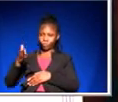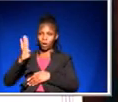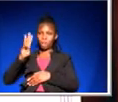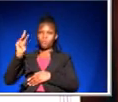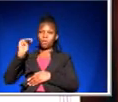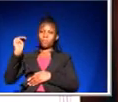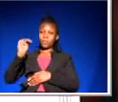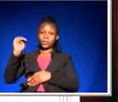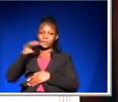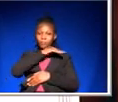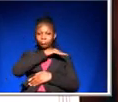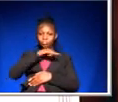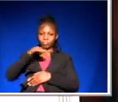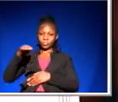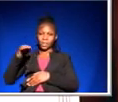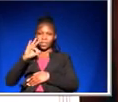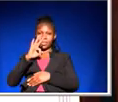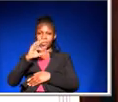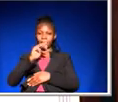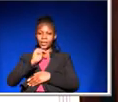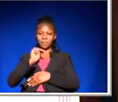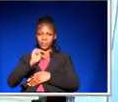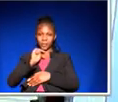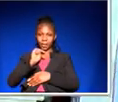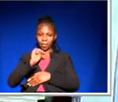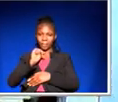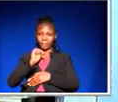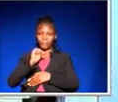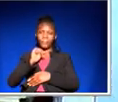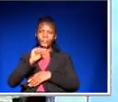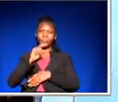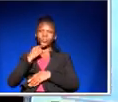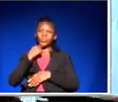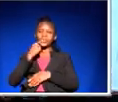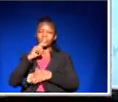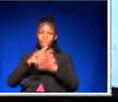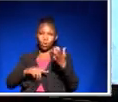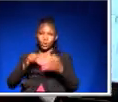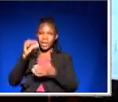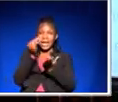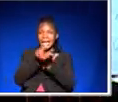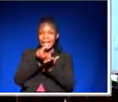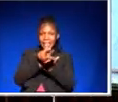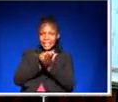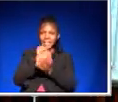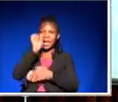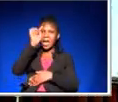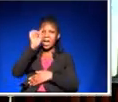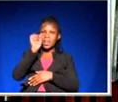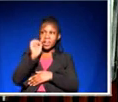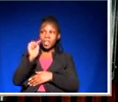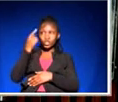width here as 3 meters. Now we have said the gradient is a ratio of the